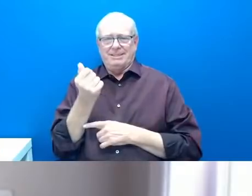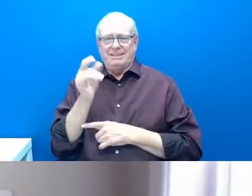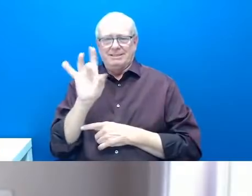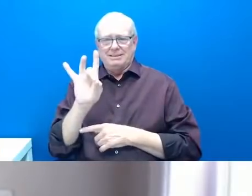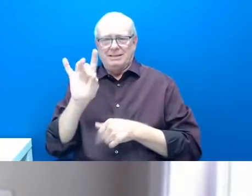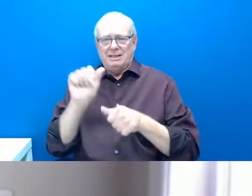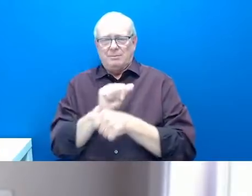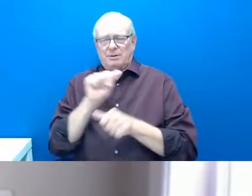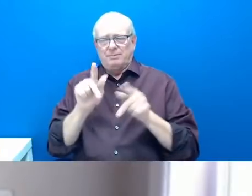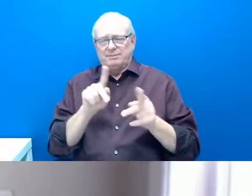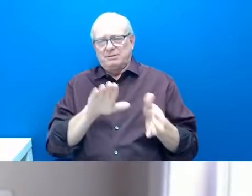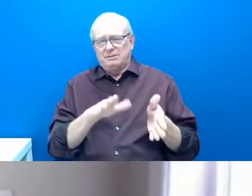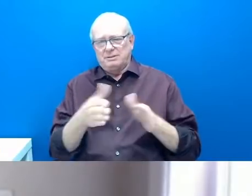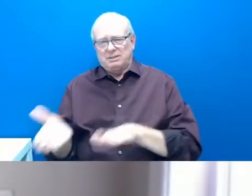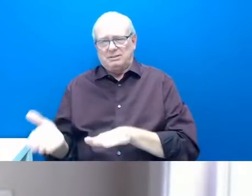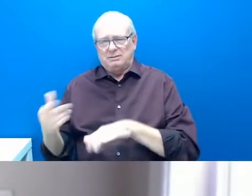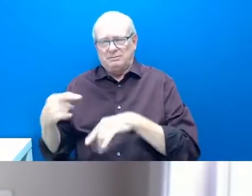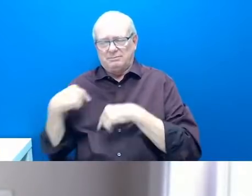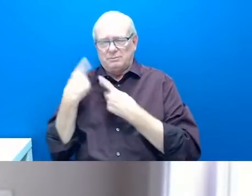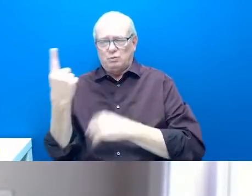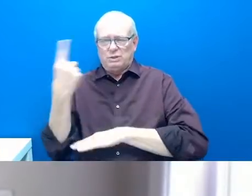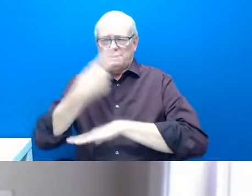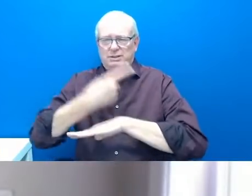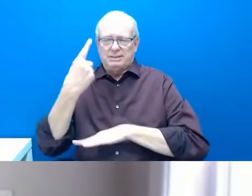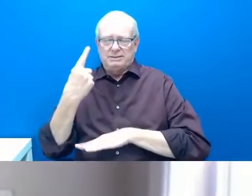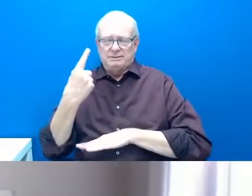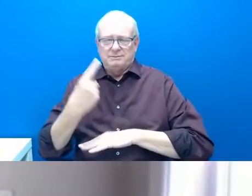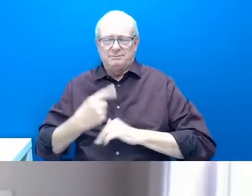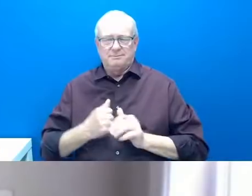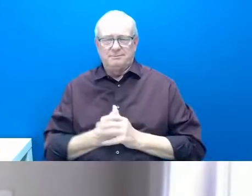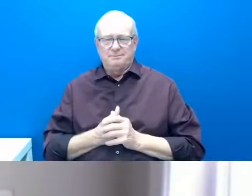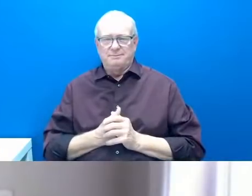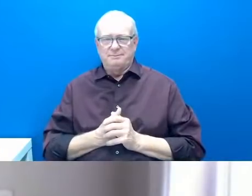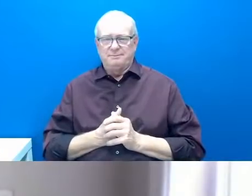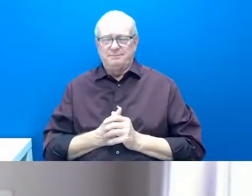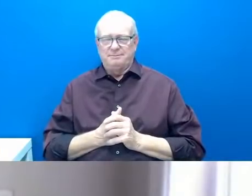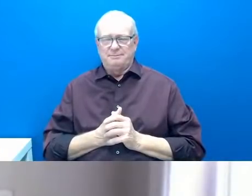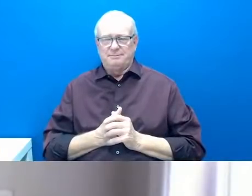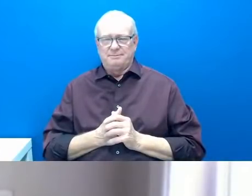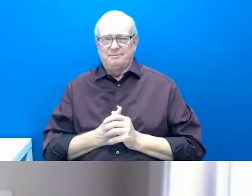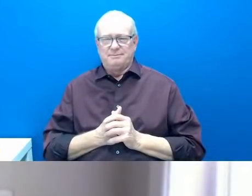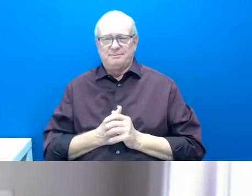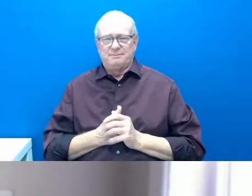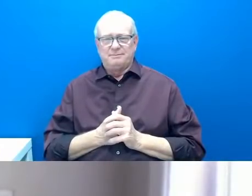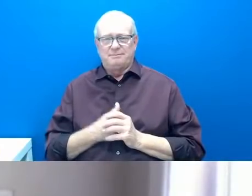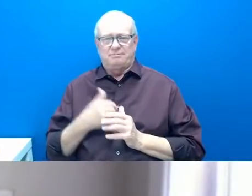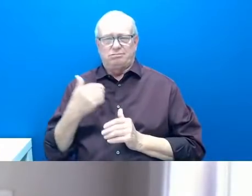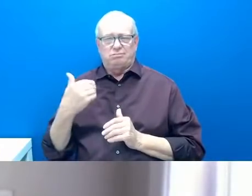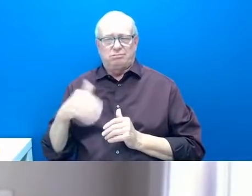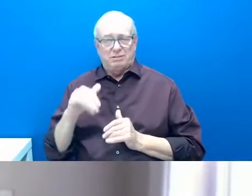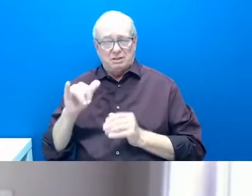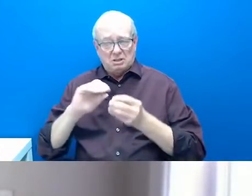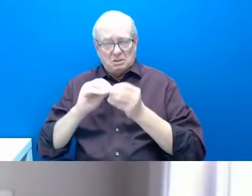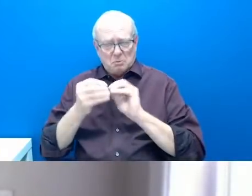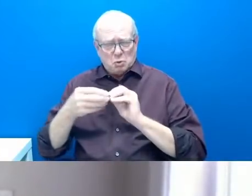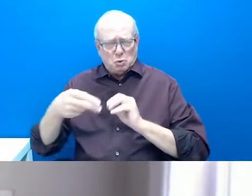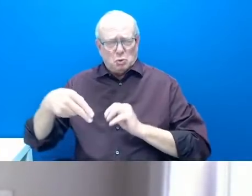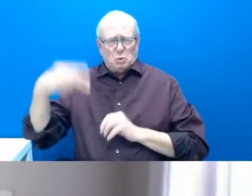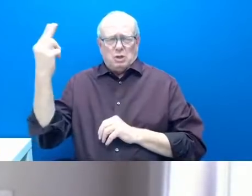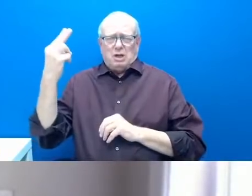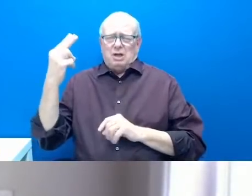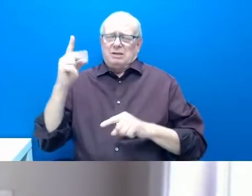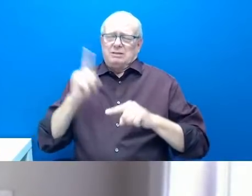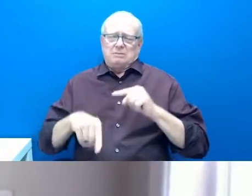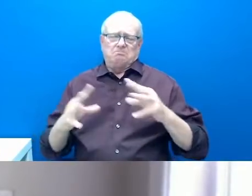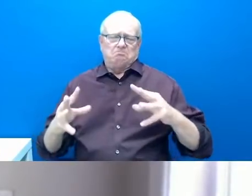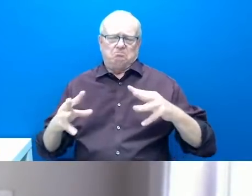18 Albertans over the last 24 hours. And, this is really an unacceptable number at this stage